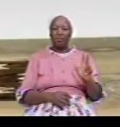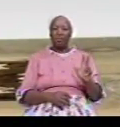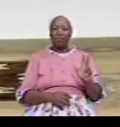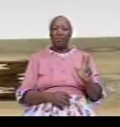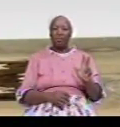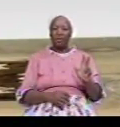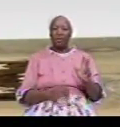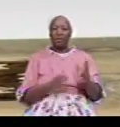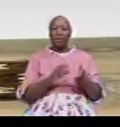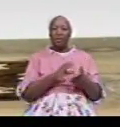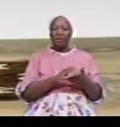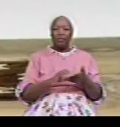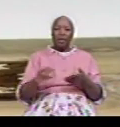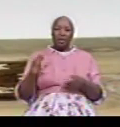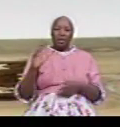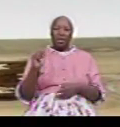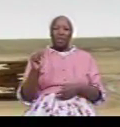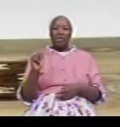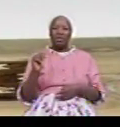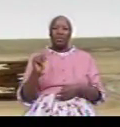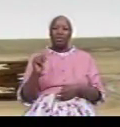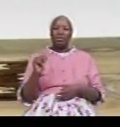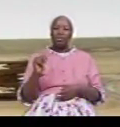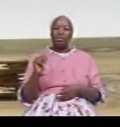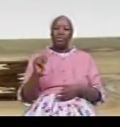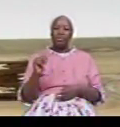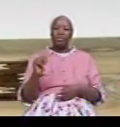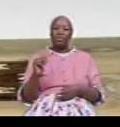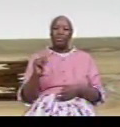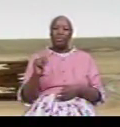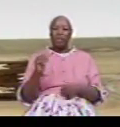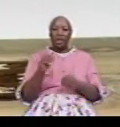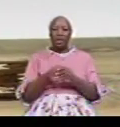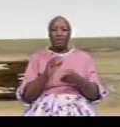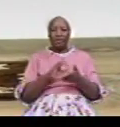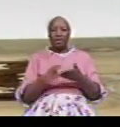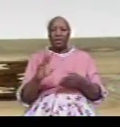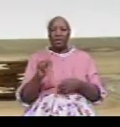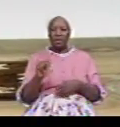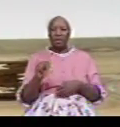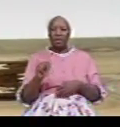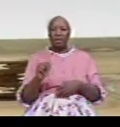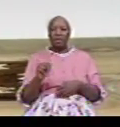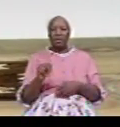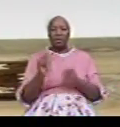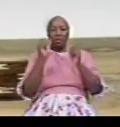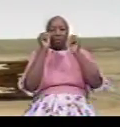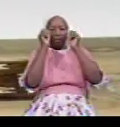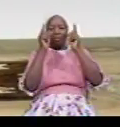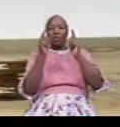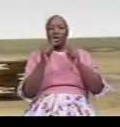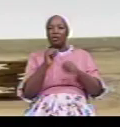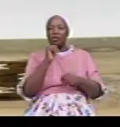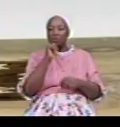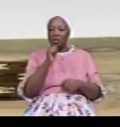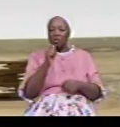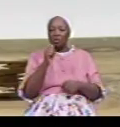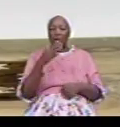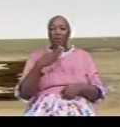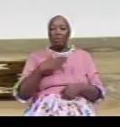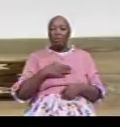reading from verse 13. In verse 13, marvel not, my brethren,